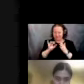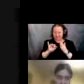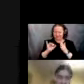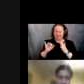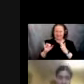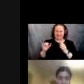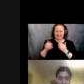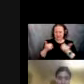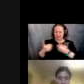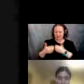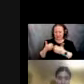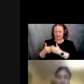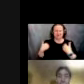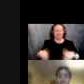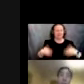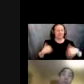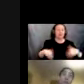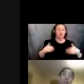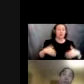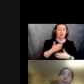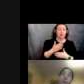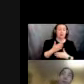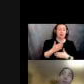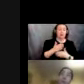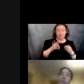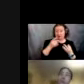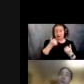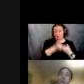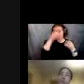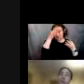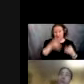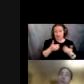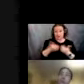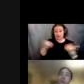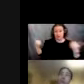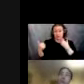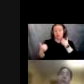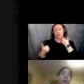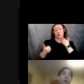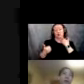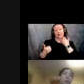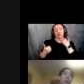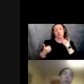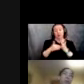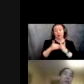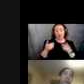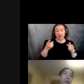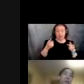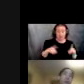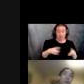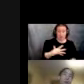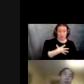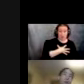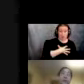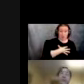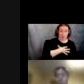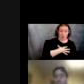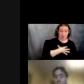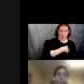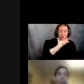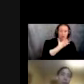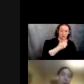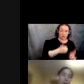And some of the families sort of broke up themselves. You know, there were many instances of the white or mostly